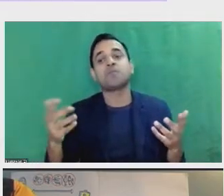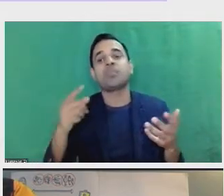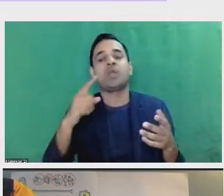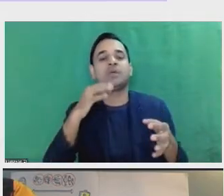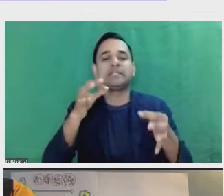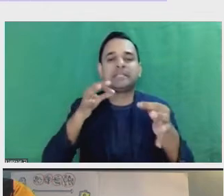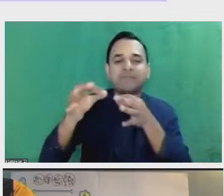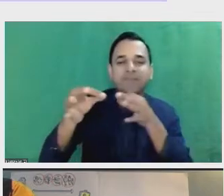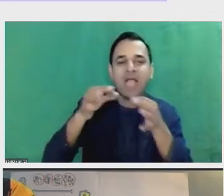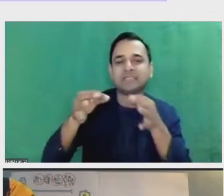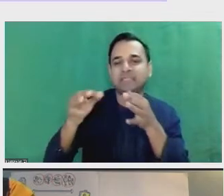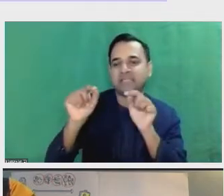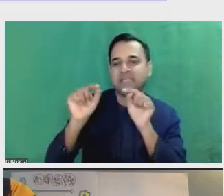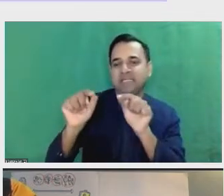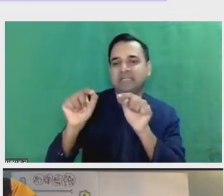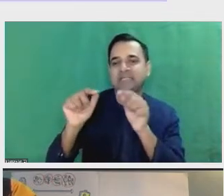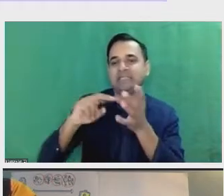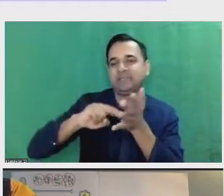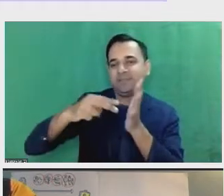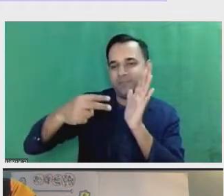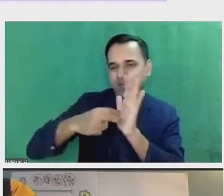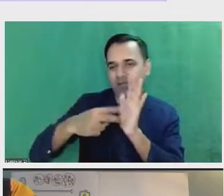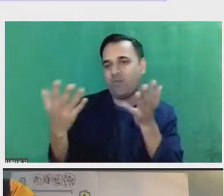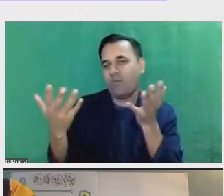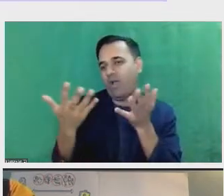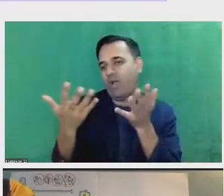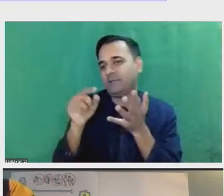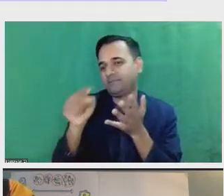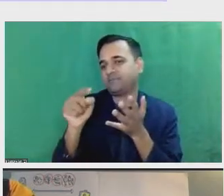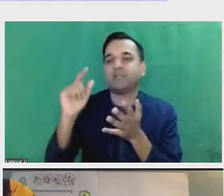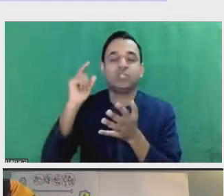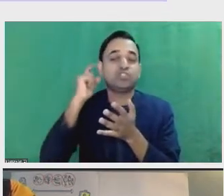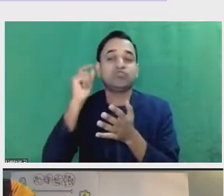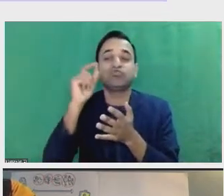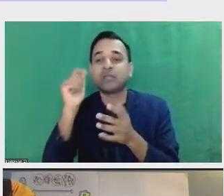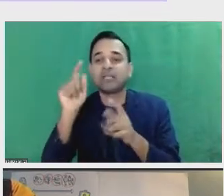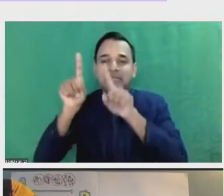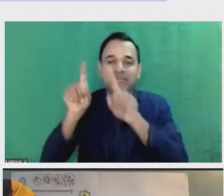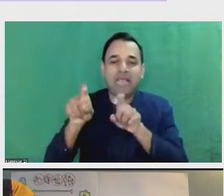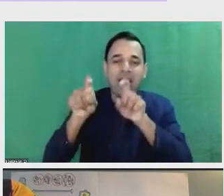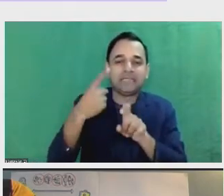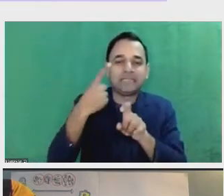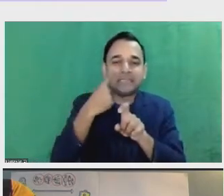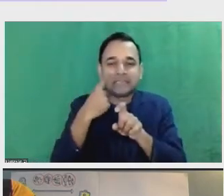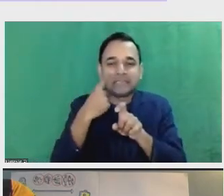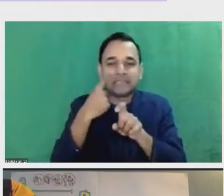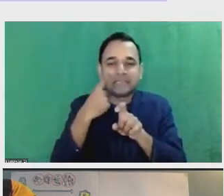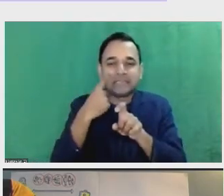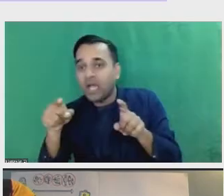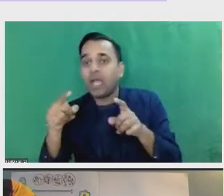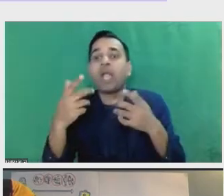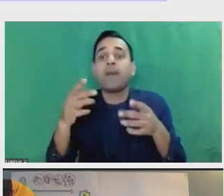whether at the end of the day, before a certain plan is going toward the financial side and whether donors are going to start looking at